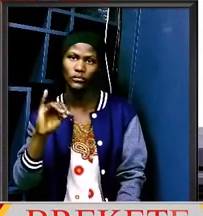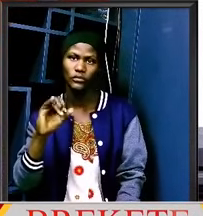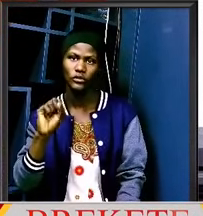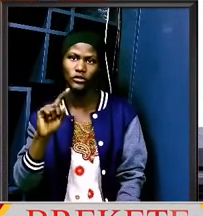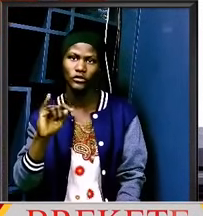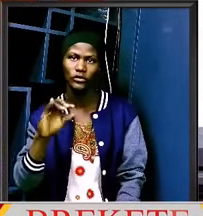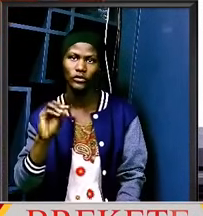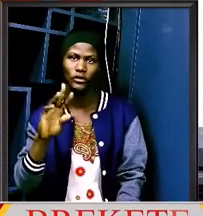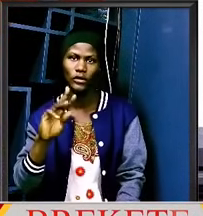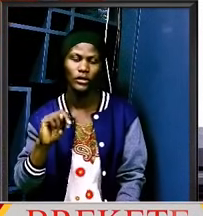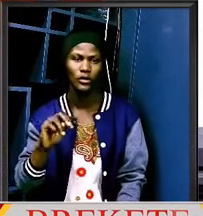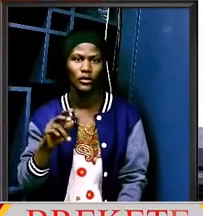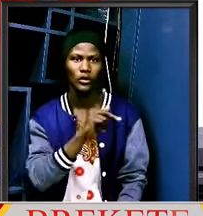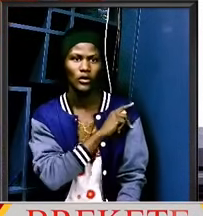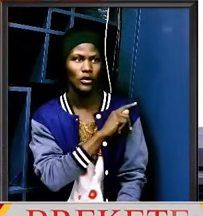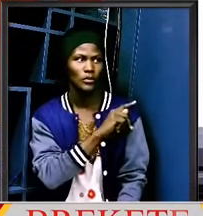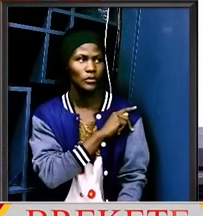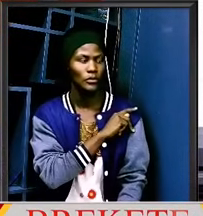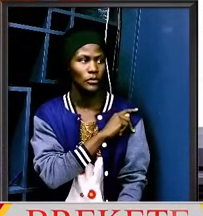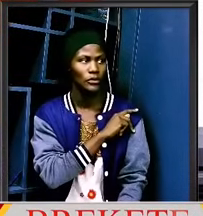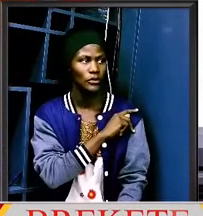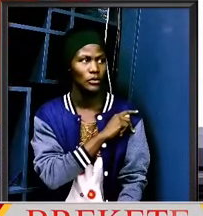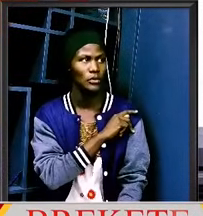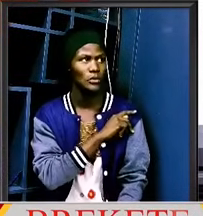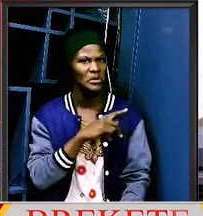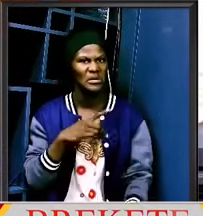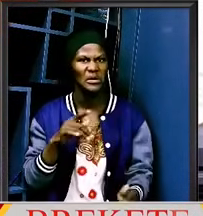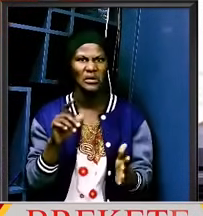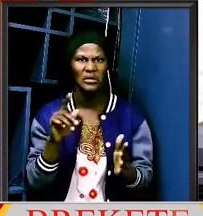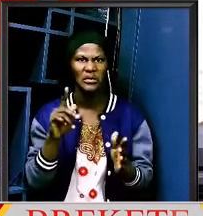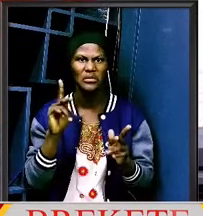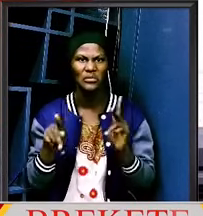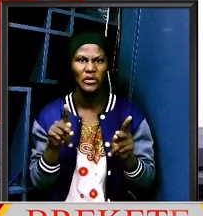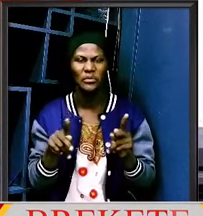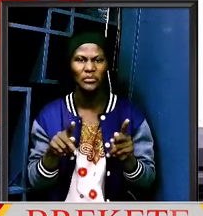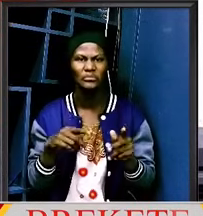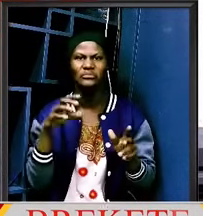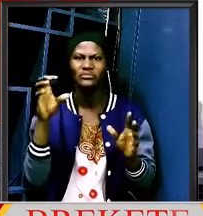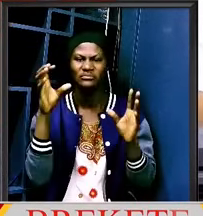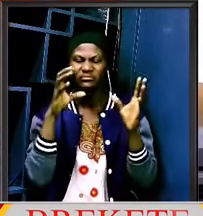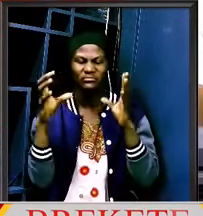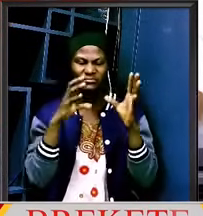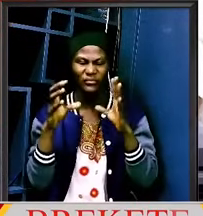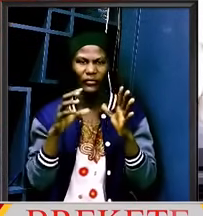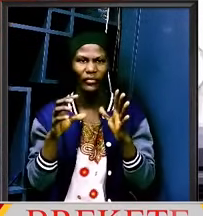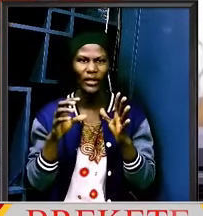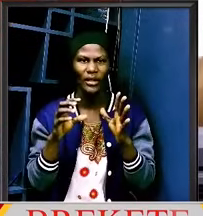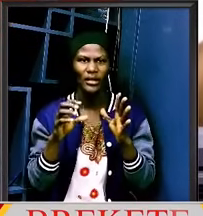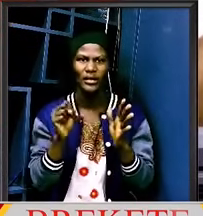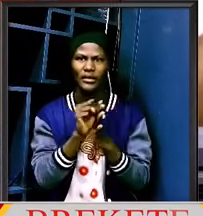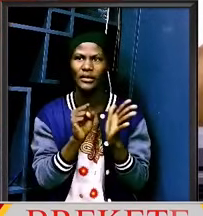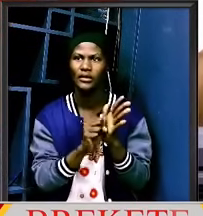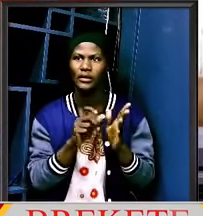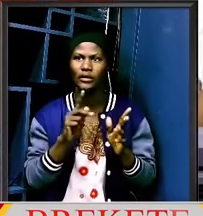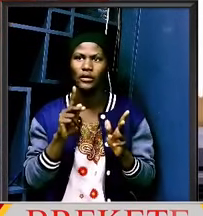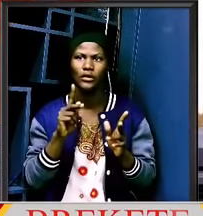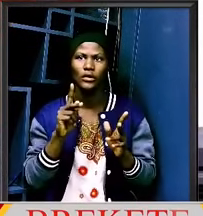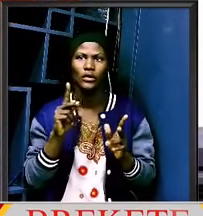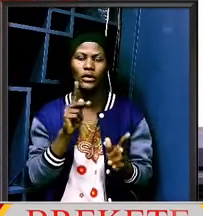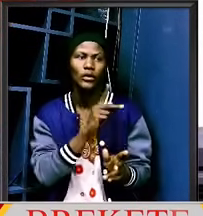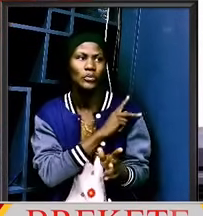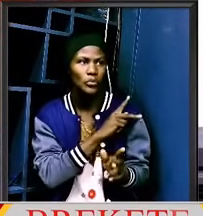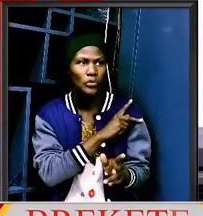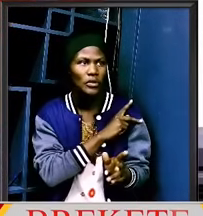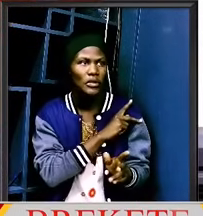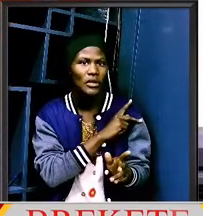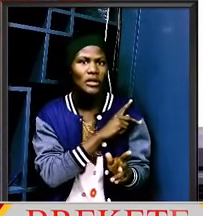see, when people, they shout, state police, I just, they look them. Federal police, they,